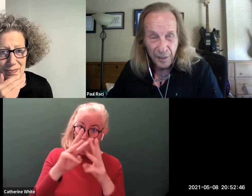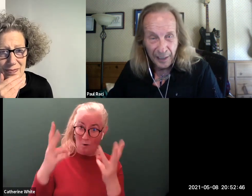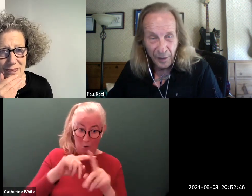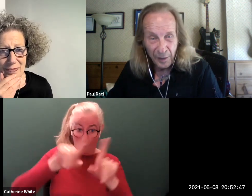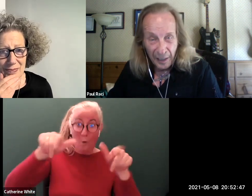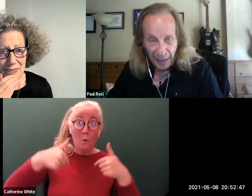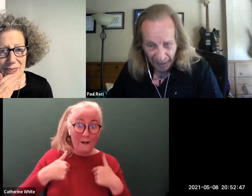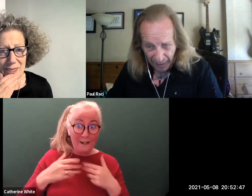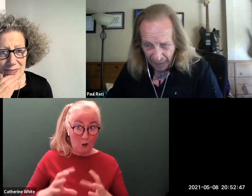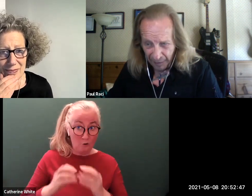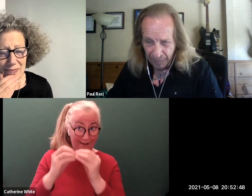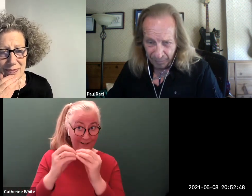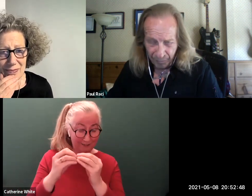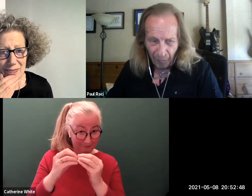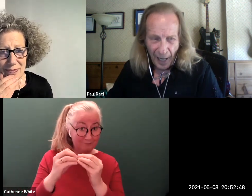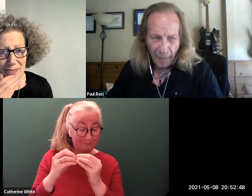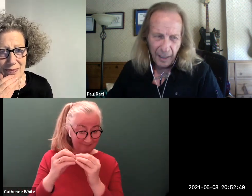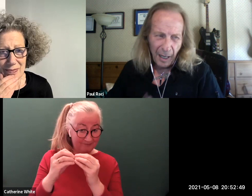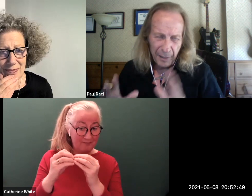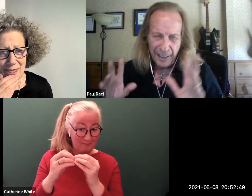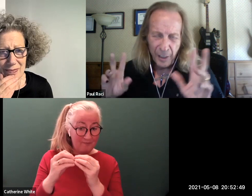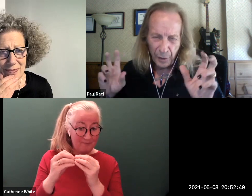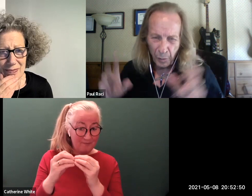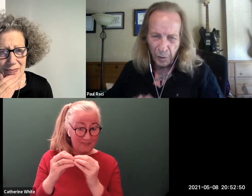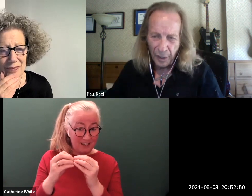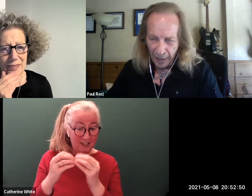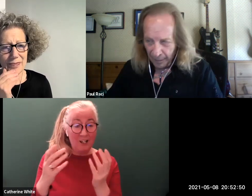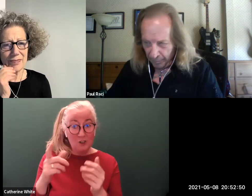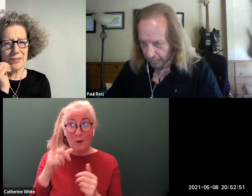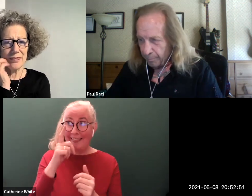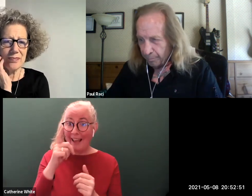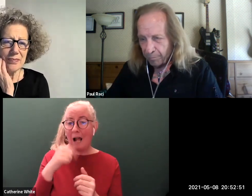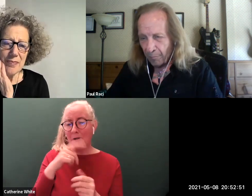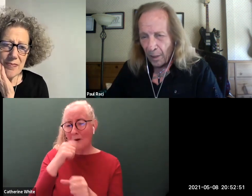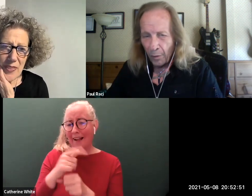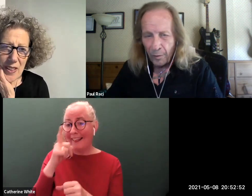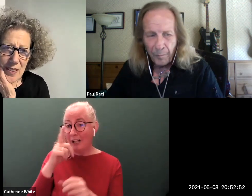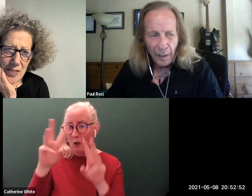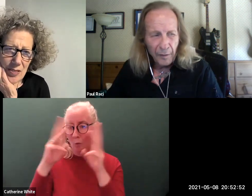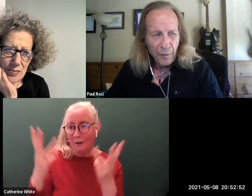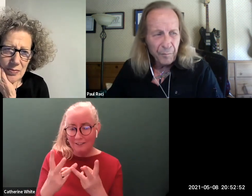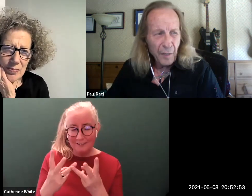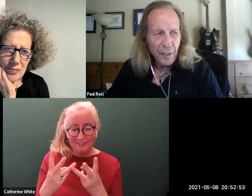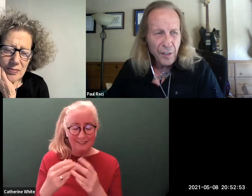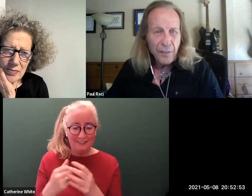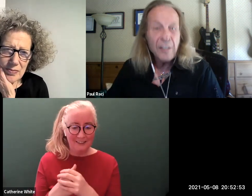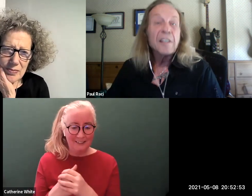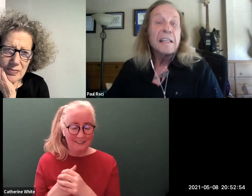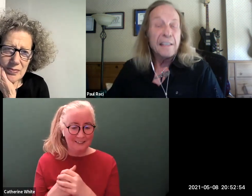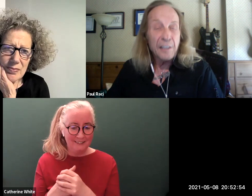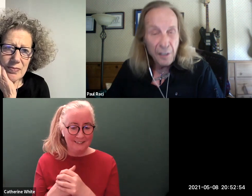here together. Uh, I mean, the hearing world. You know, uh, as I